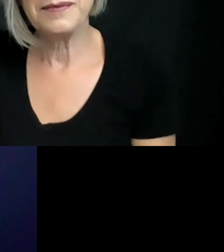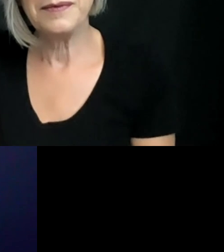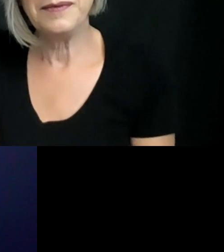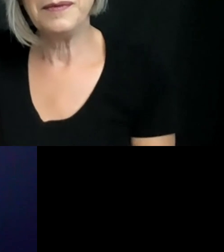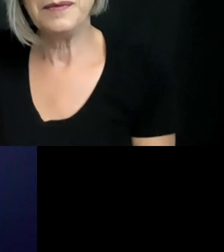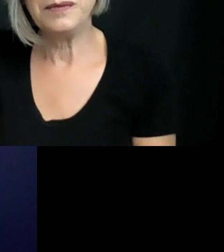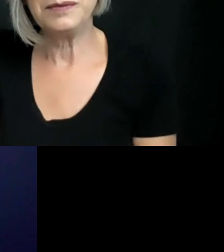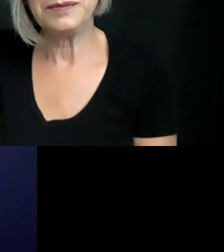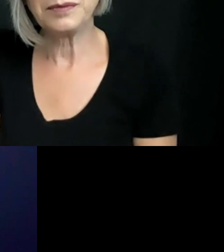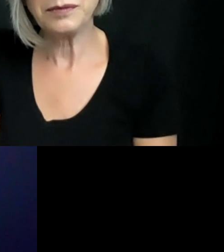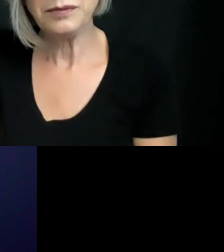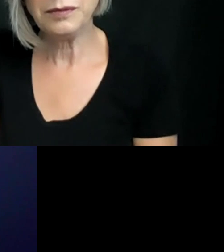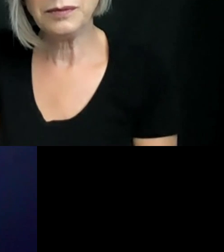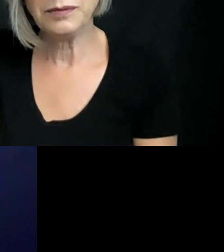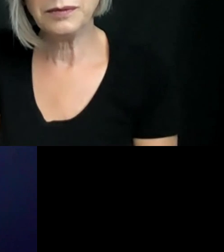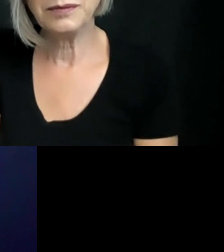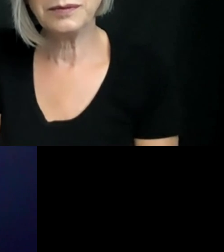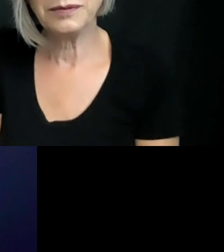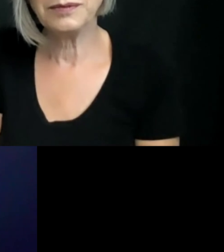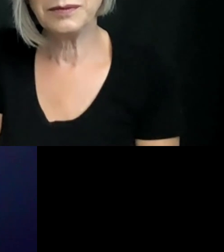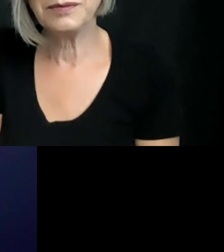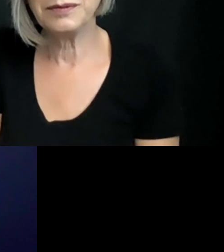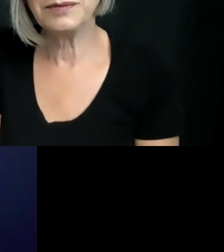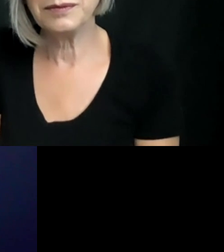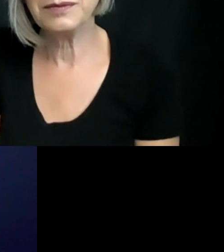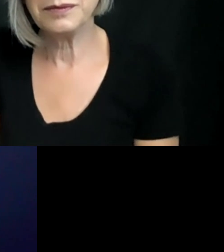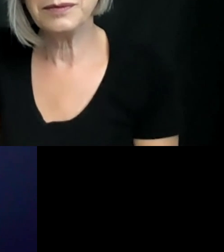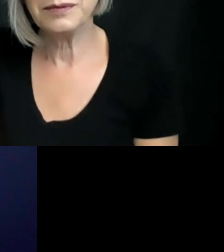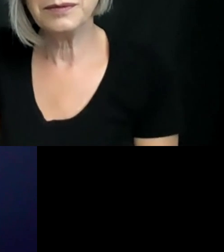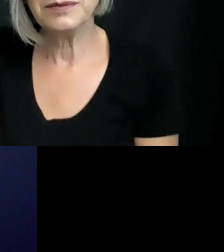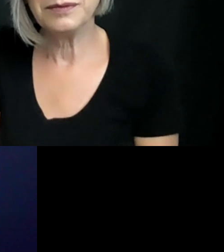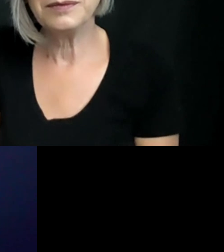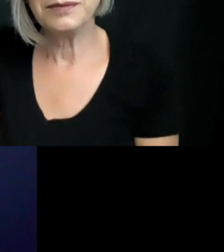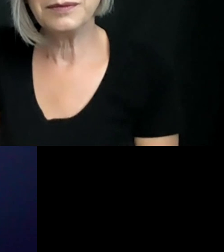example, you were to provide one of those accommodations,